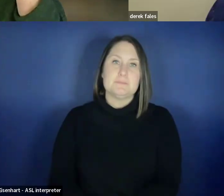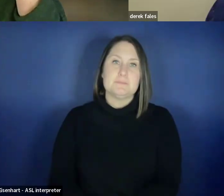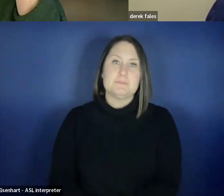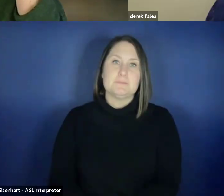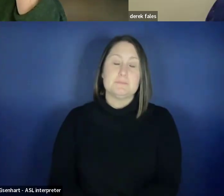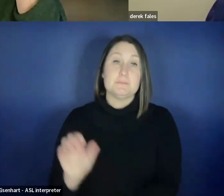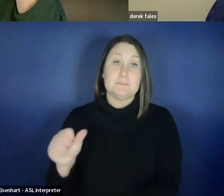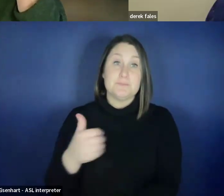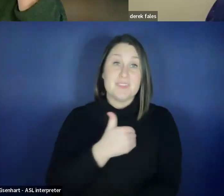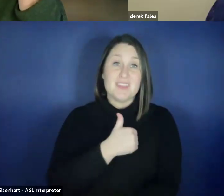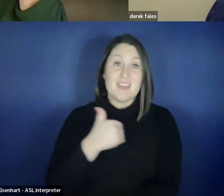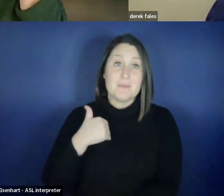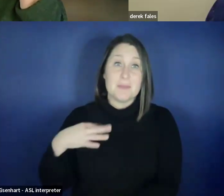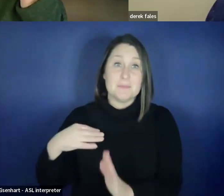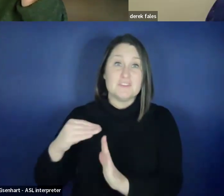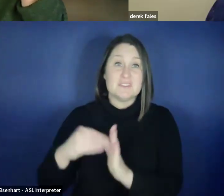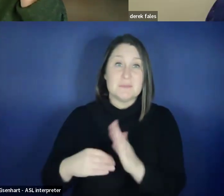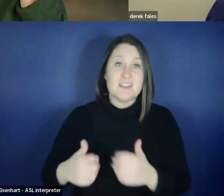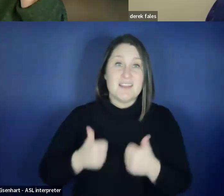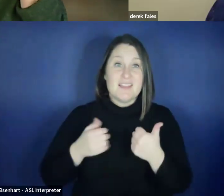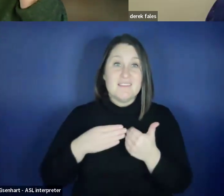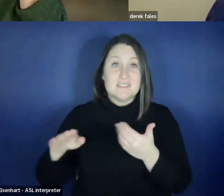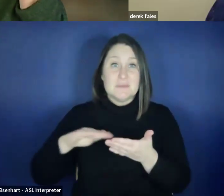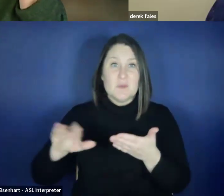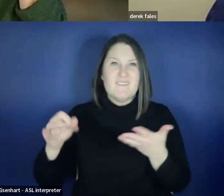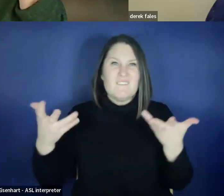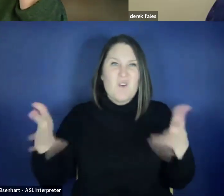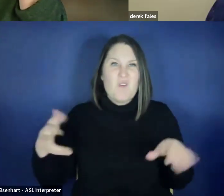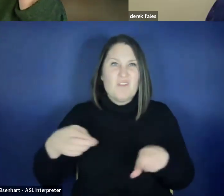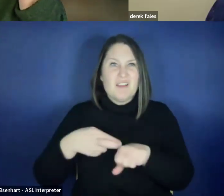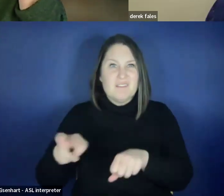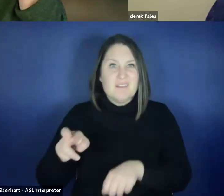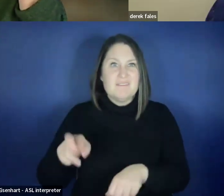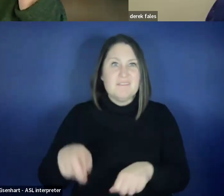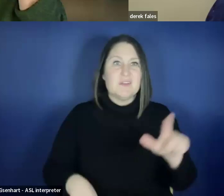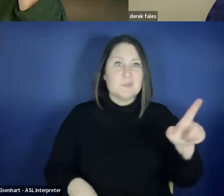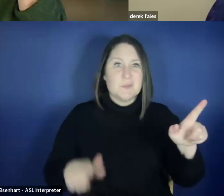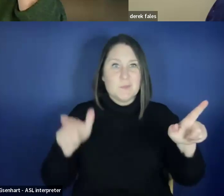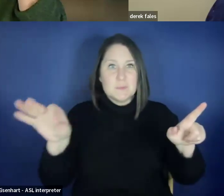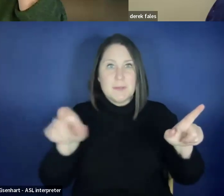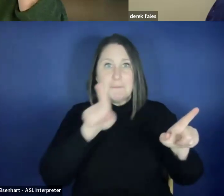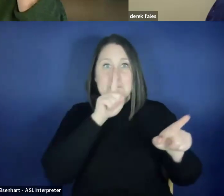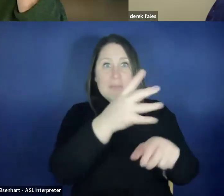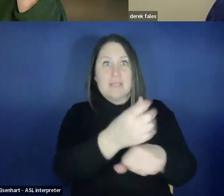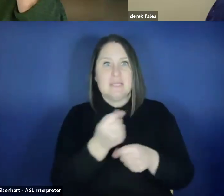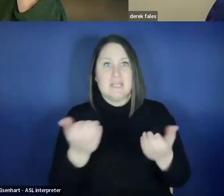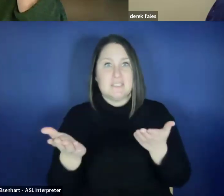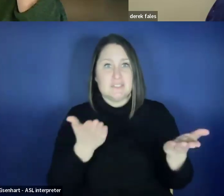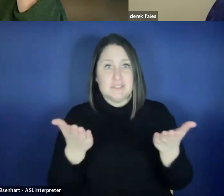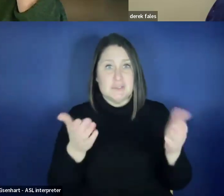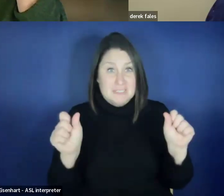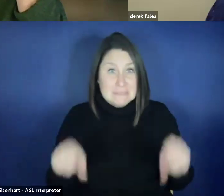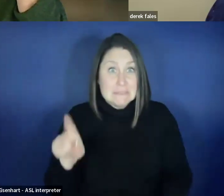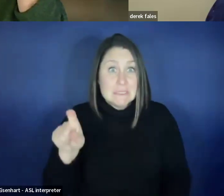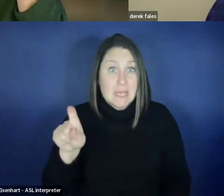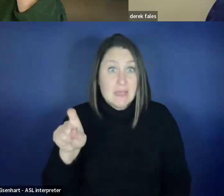Can members apply for the lifespan waiver if already referred to section 21/29 but not yet receiving services? When lifespan